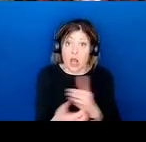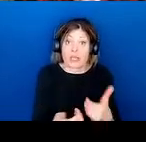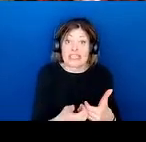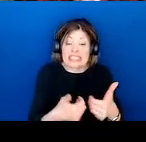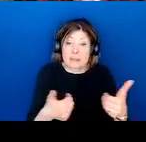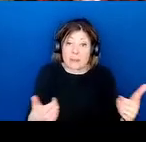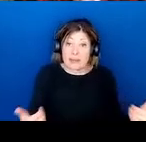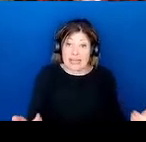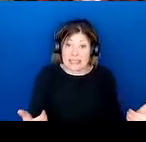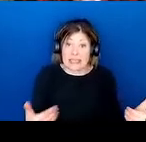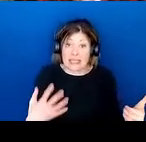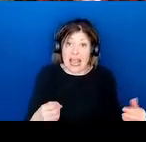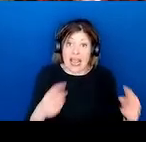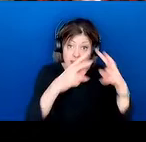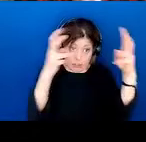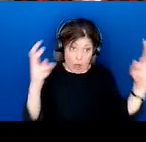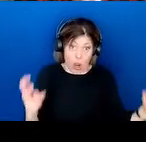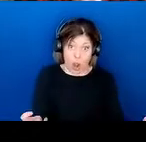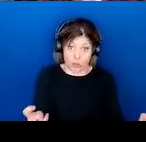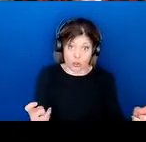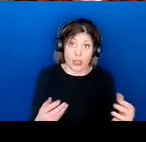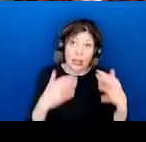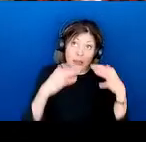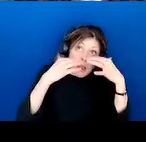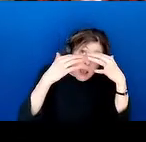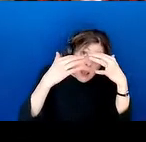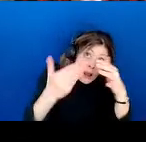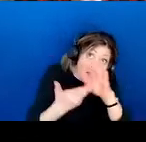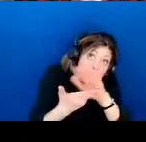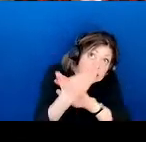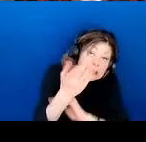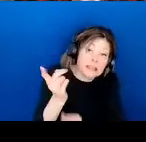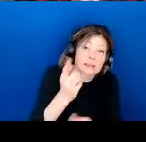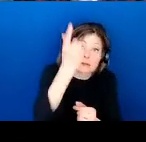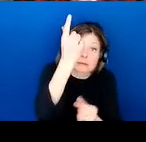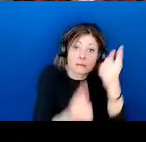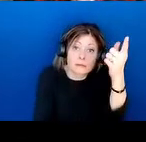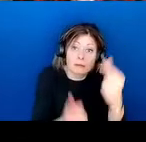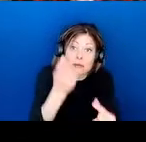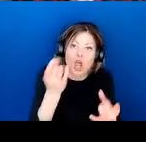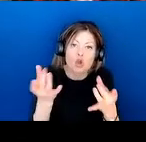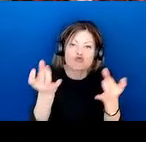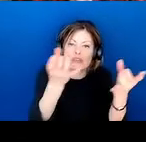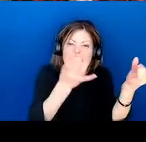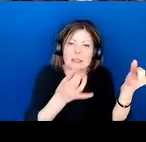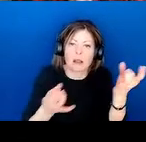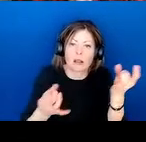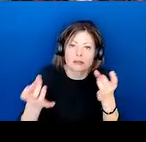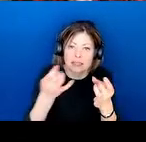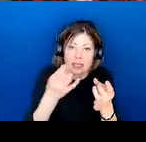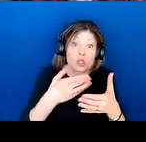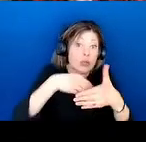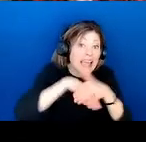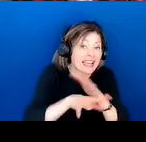arch, its underside laden with crystal stalactites. The entrance is hidden within the